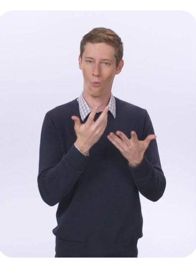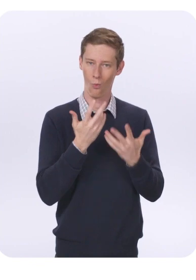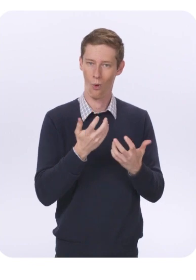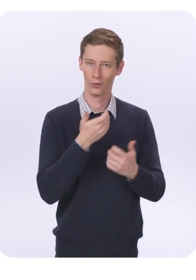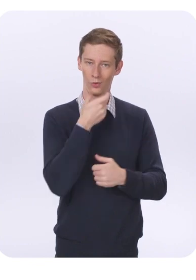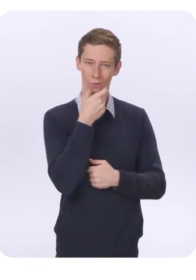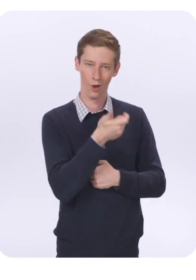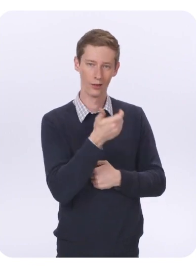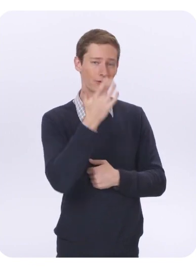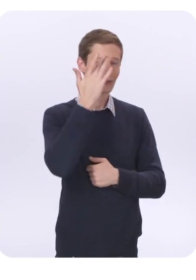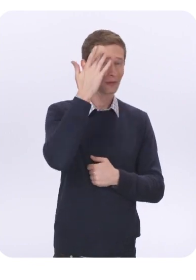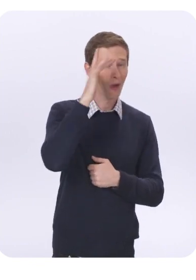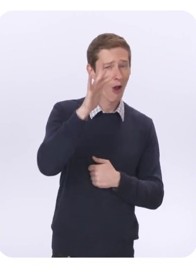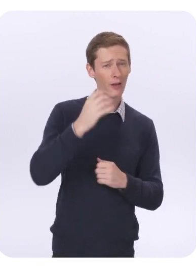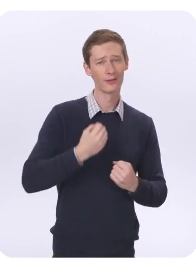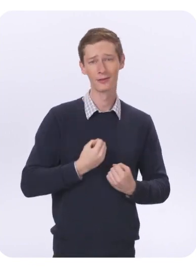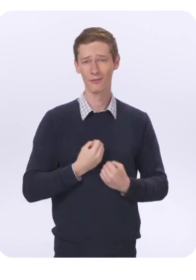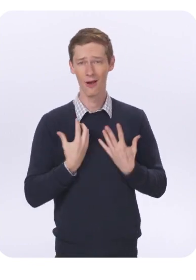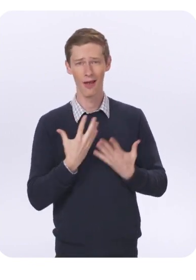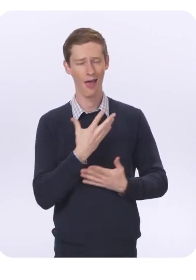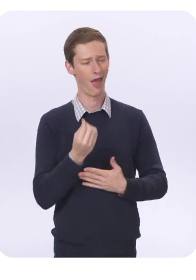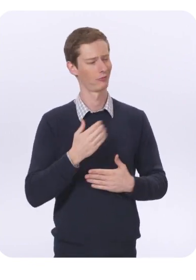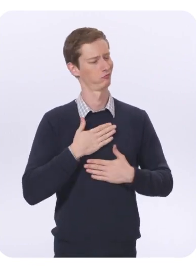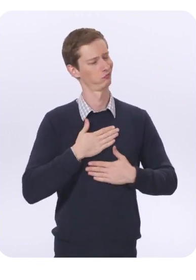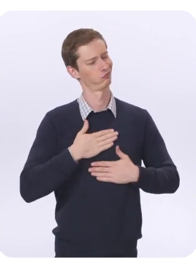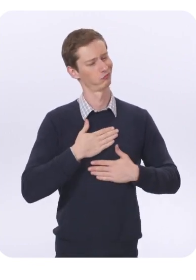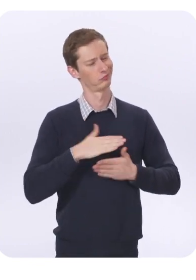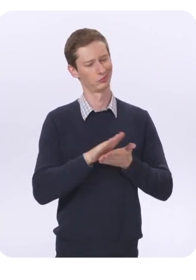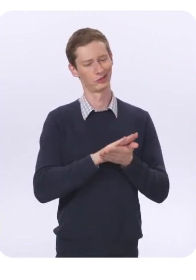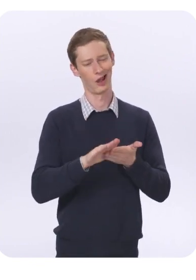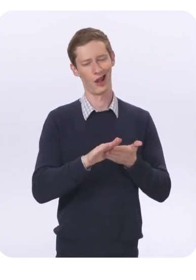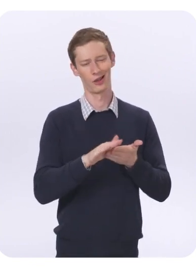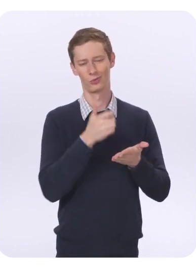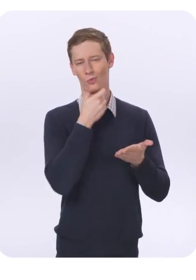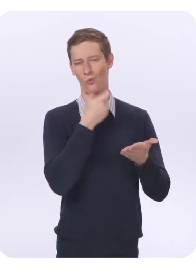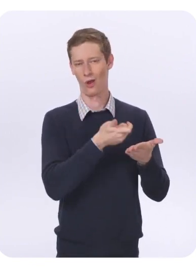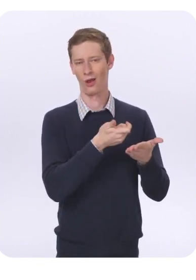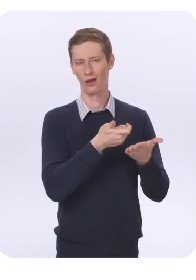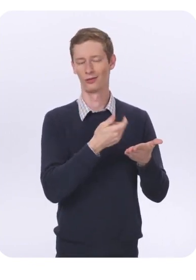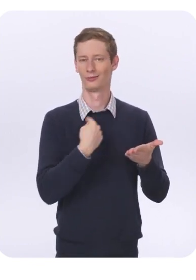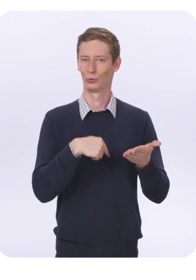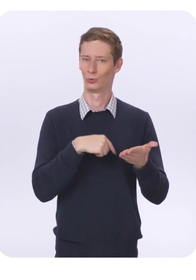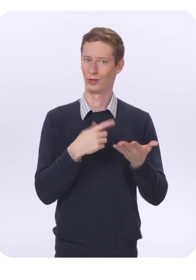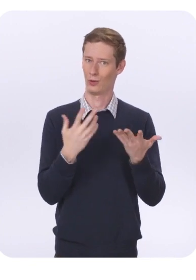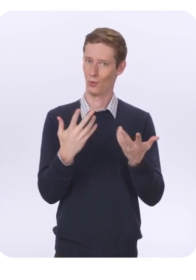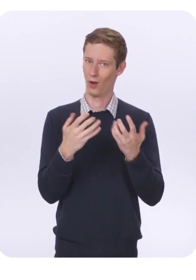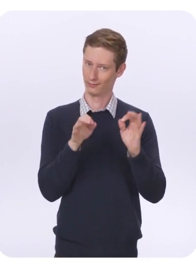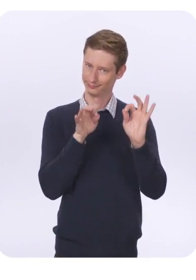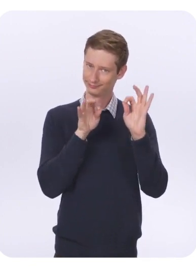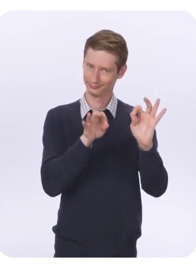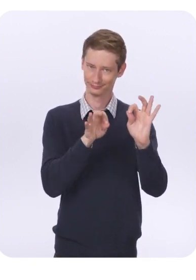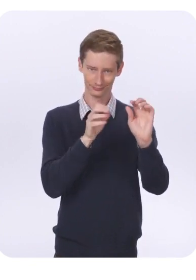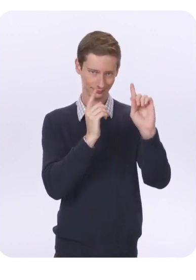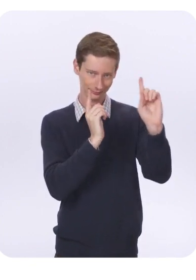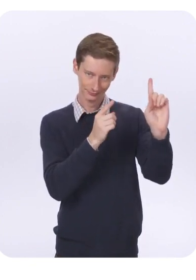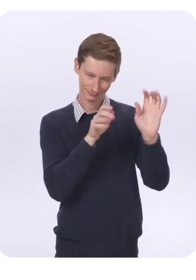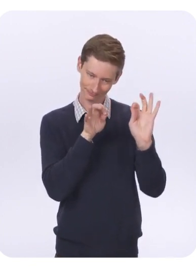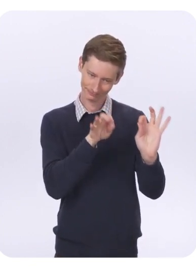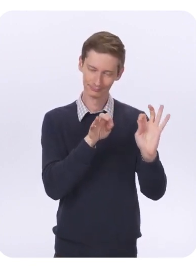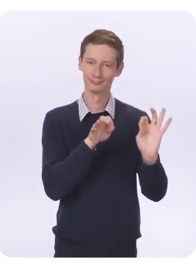inspiring, but also nice to look at. We tend to be slight perfectionists, both in research and